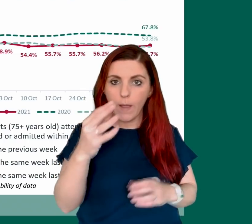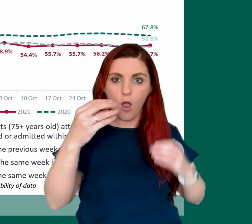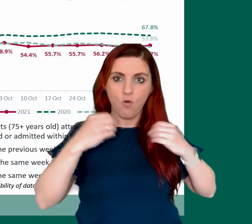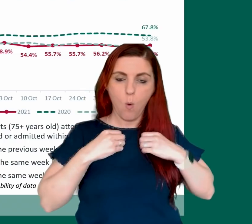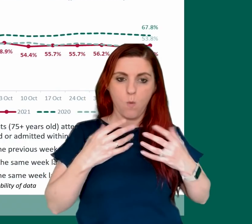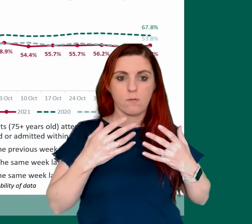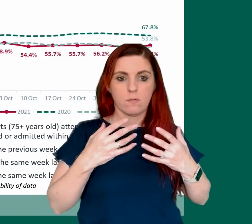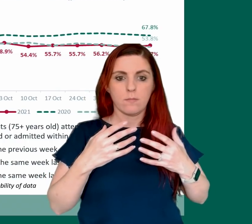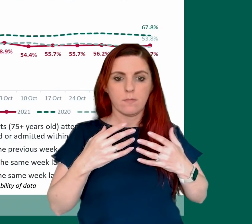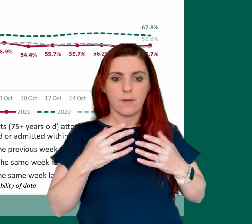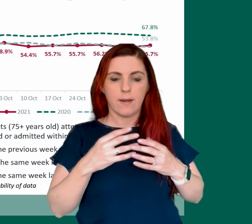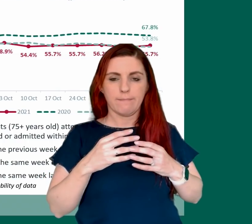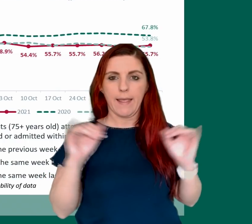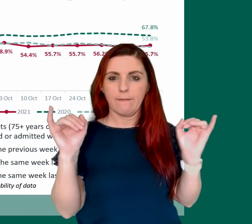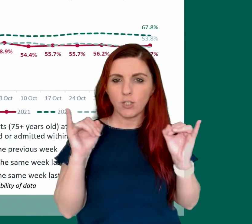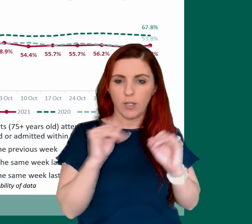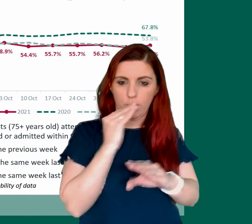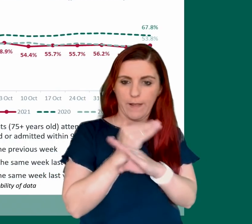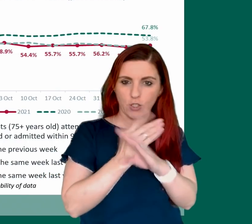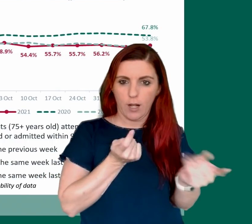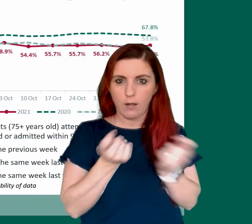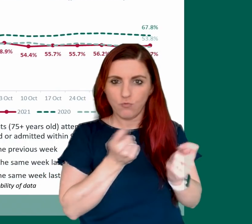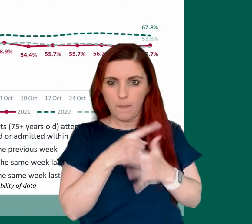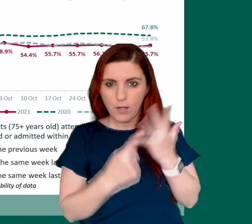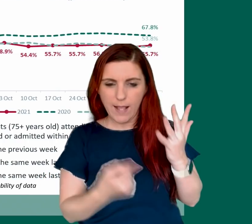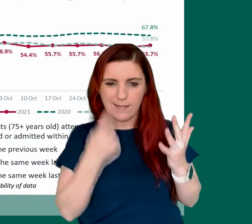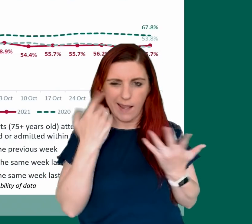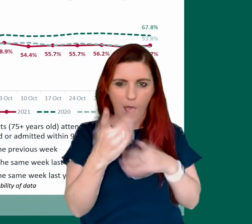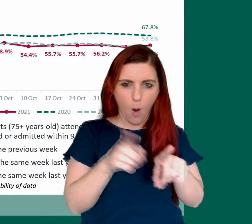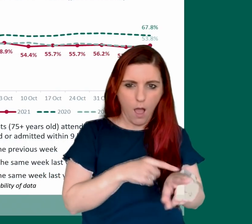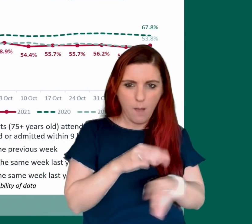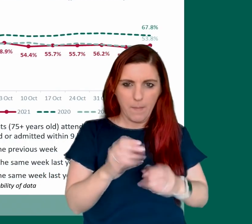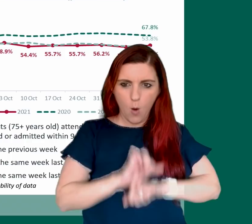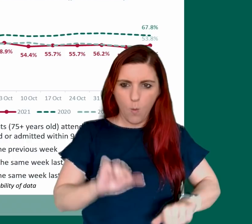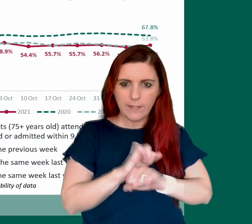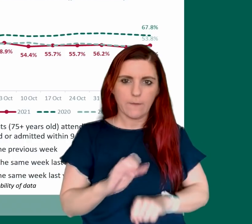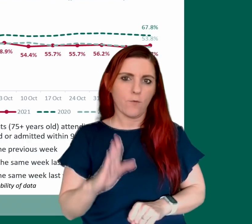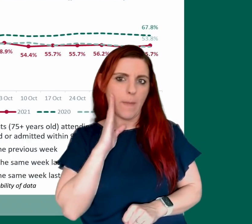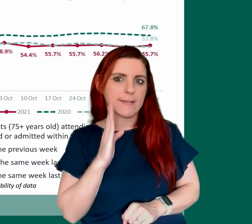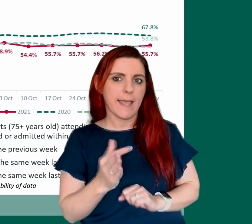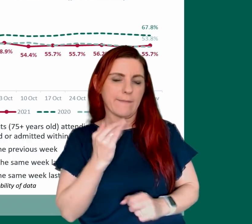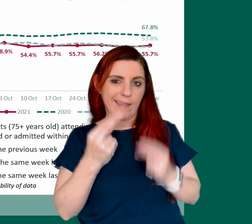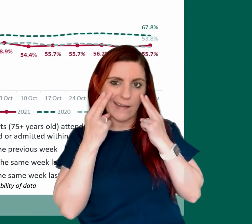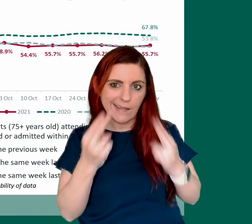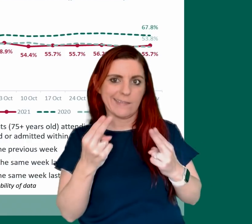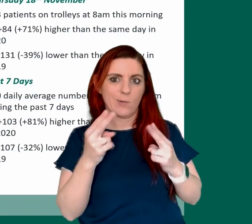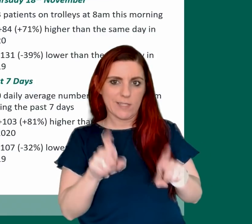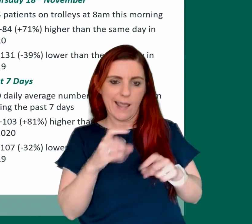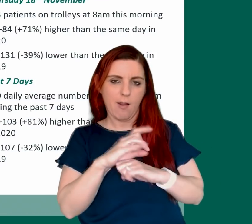infection prevention and control measures, and also looking at the length of time that people are on trolleys when they are deemed to require admission to